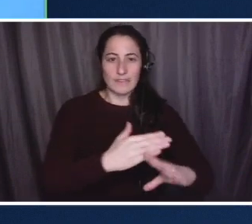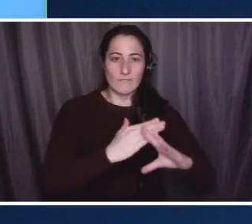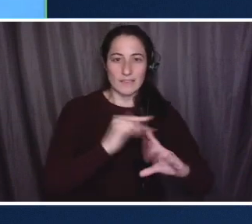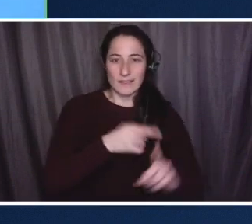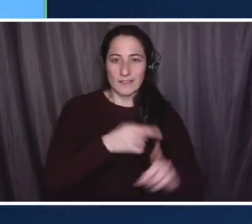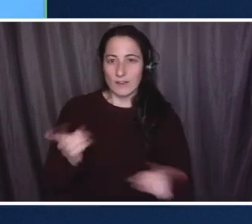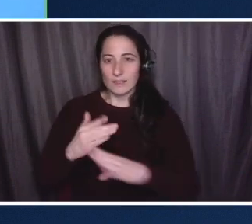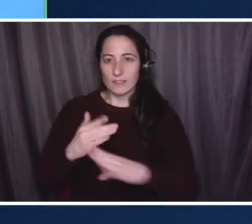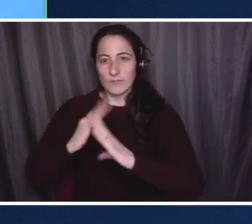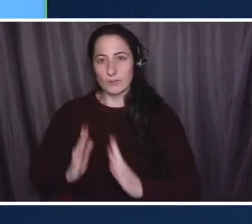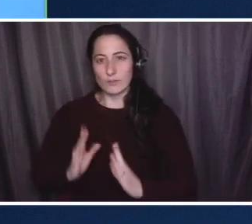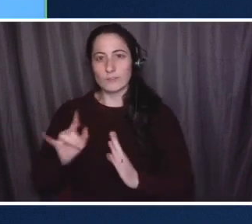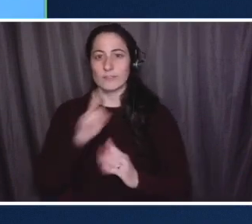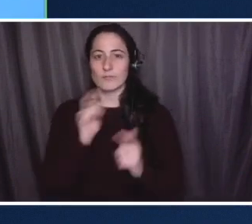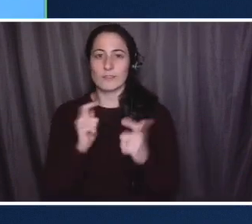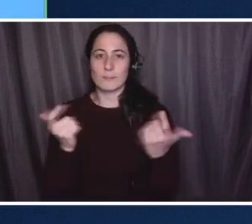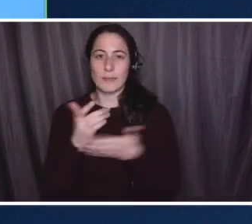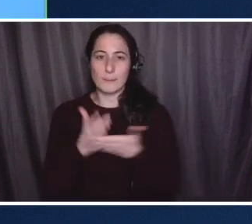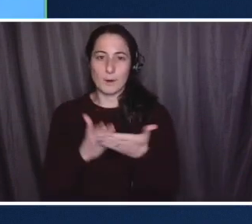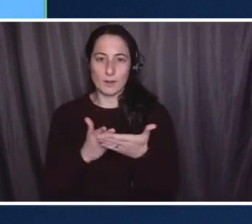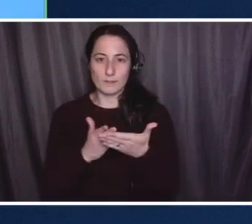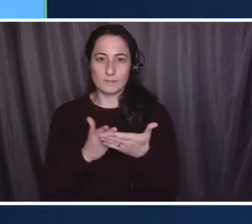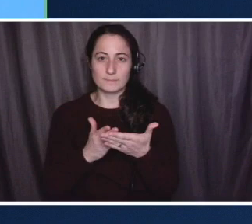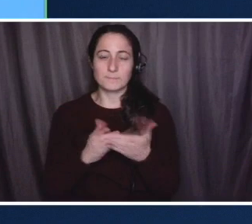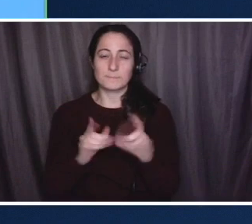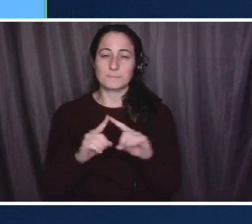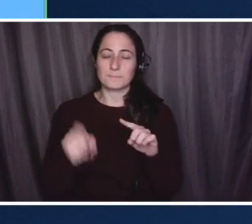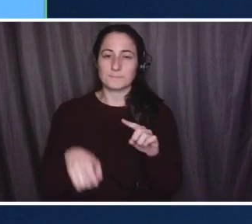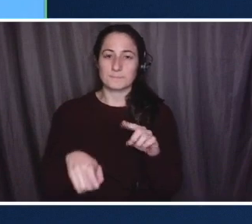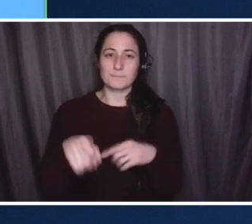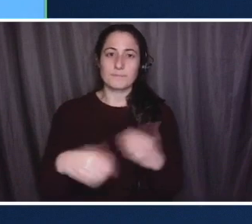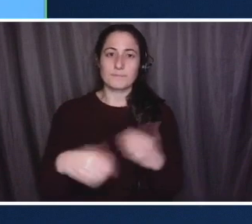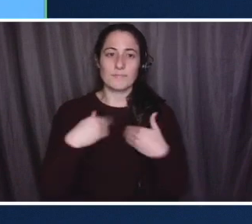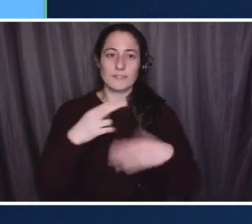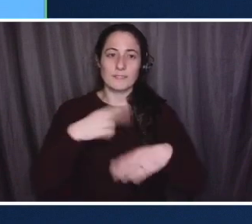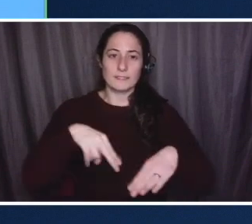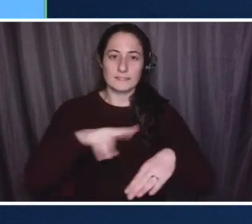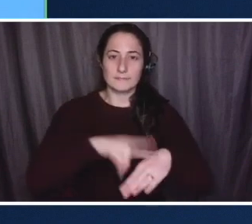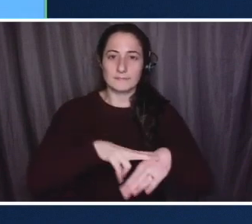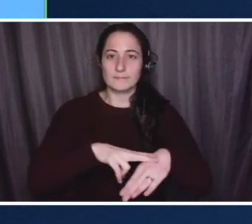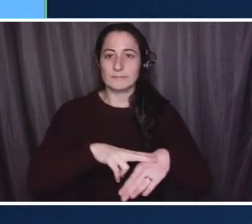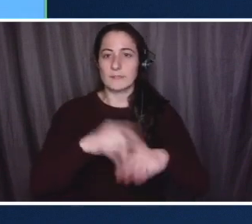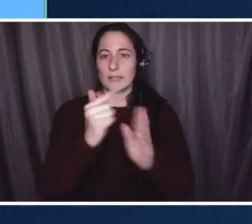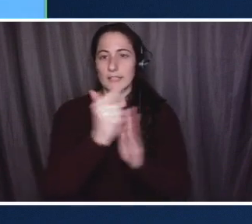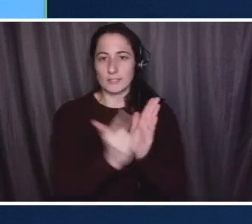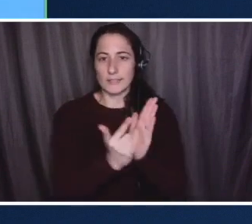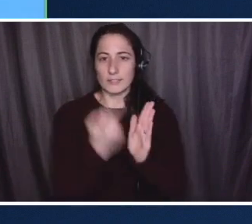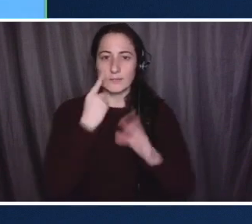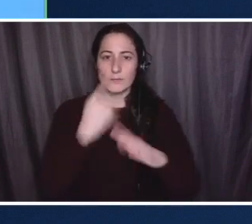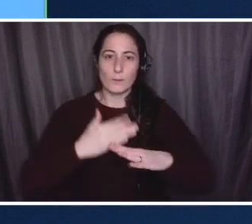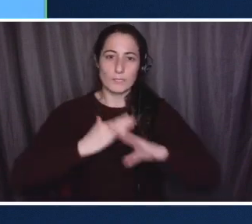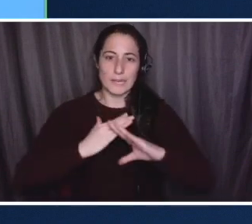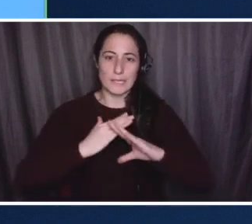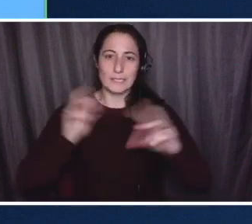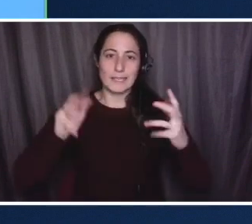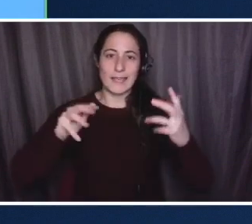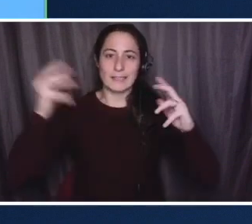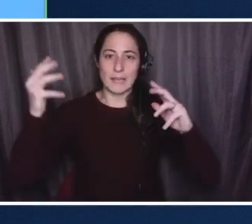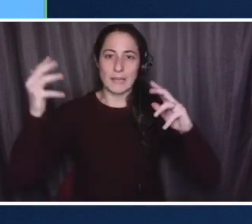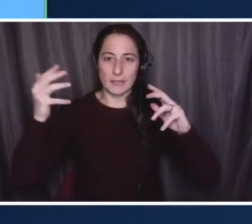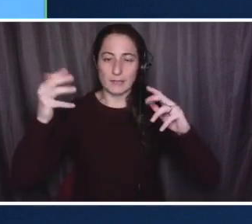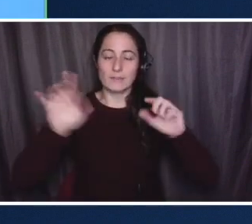The need to have in national and regional legislations to protect anti-corruption activists is striking.